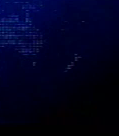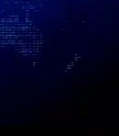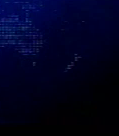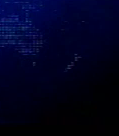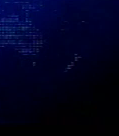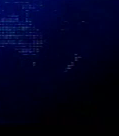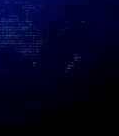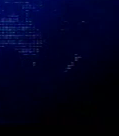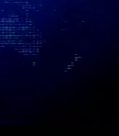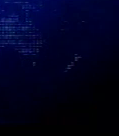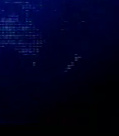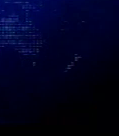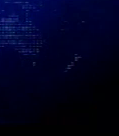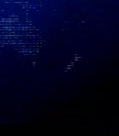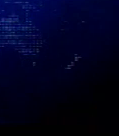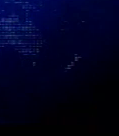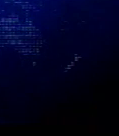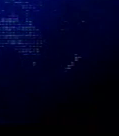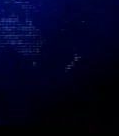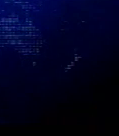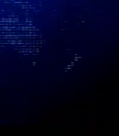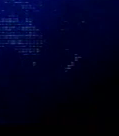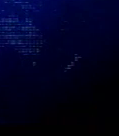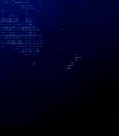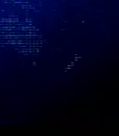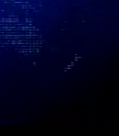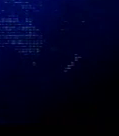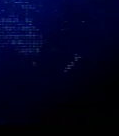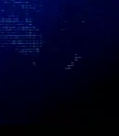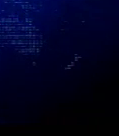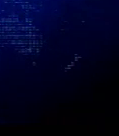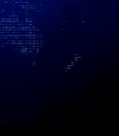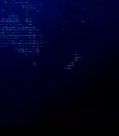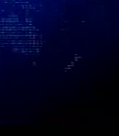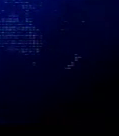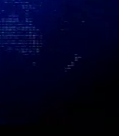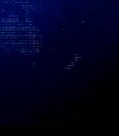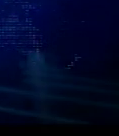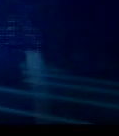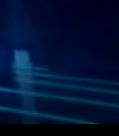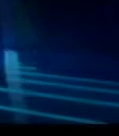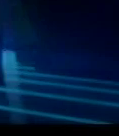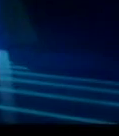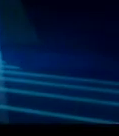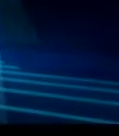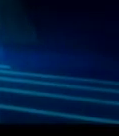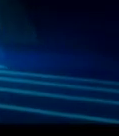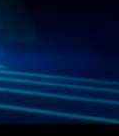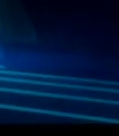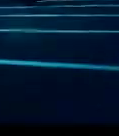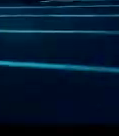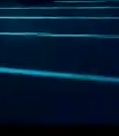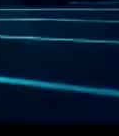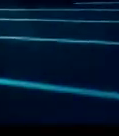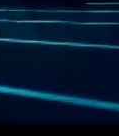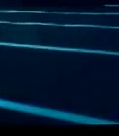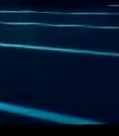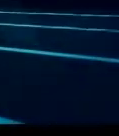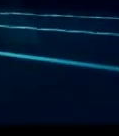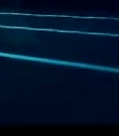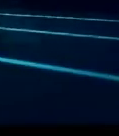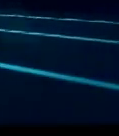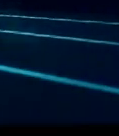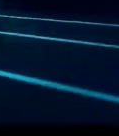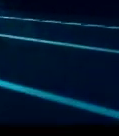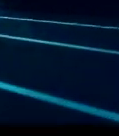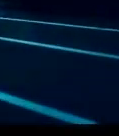it will happen. When you raise up your hand and you confess to God, I am